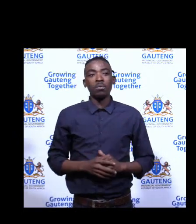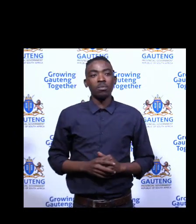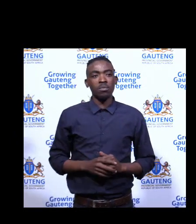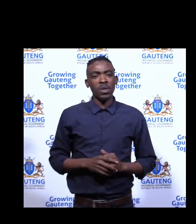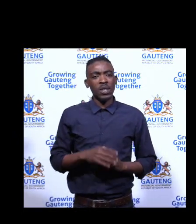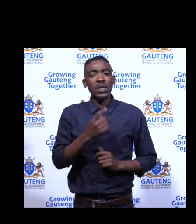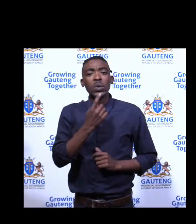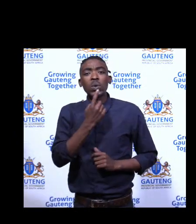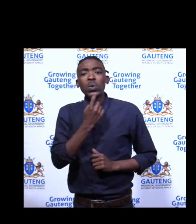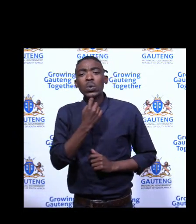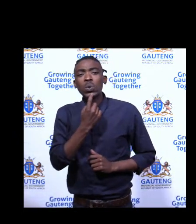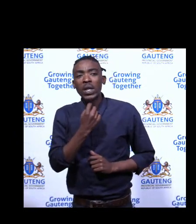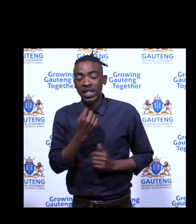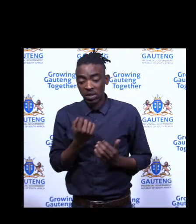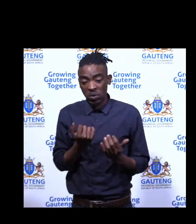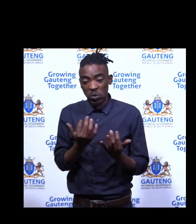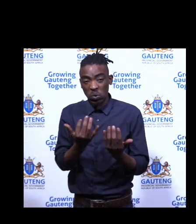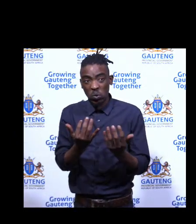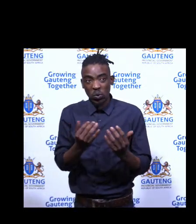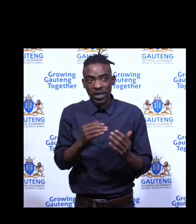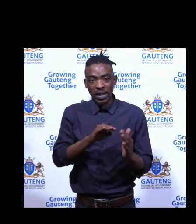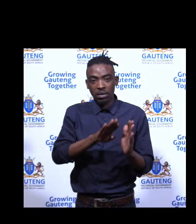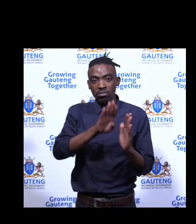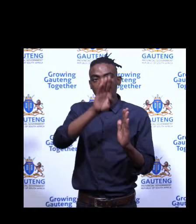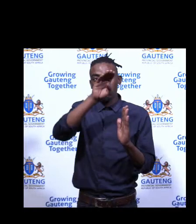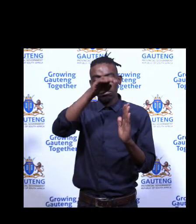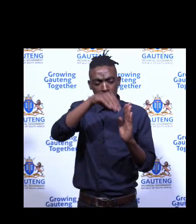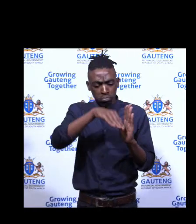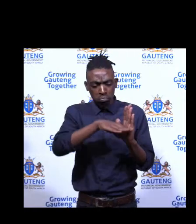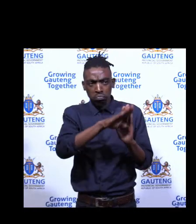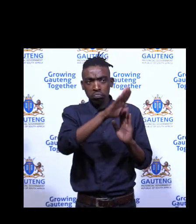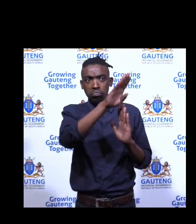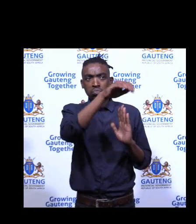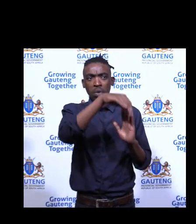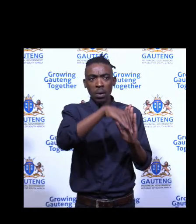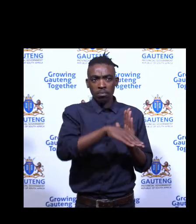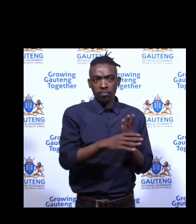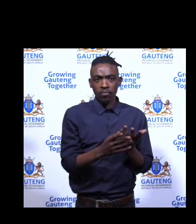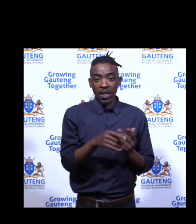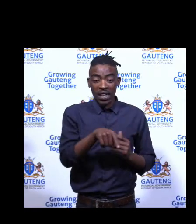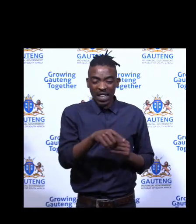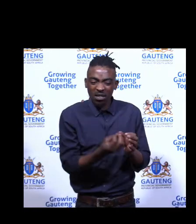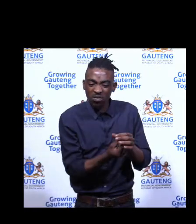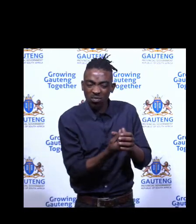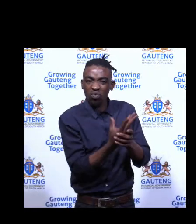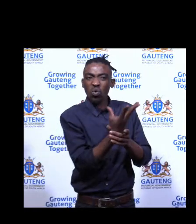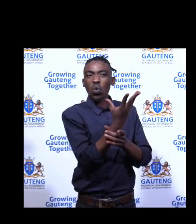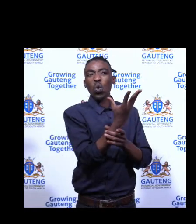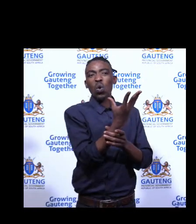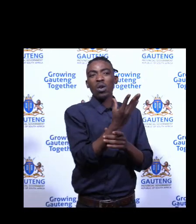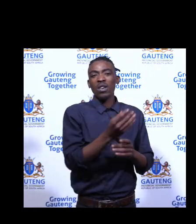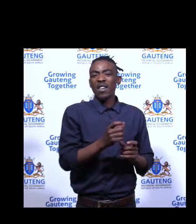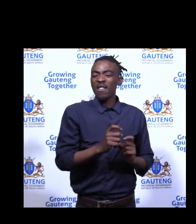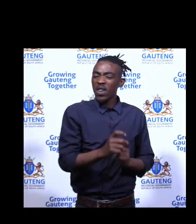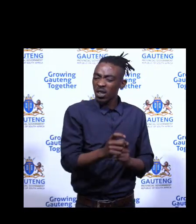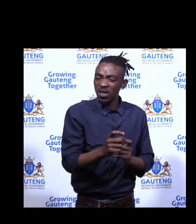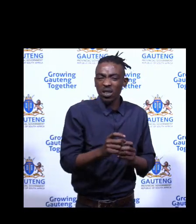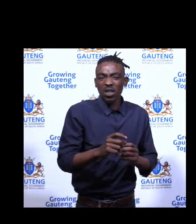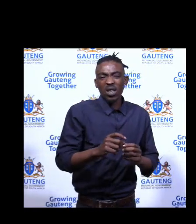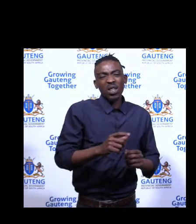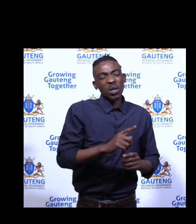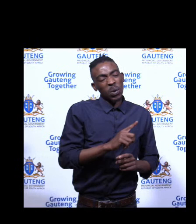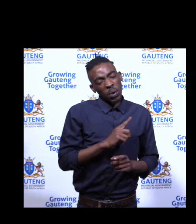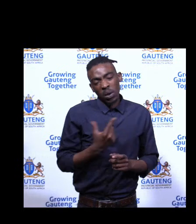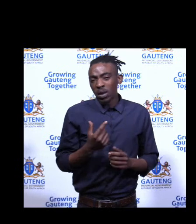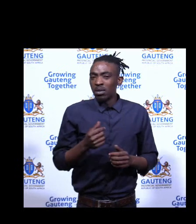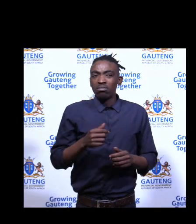red and green curves that continuously grow, those are cumulative cases. Cumulative cases always grow, faster or slower, but they always grow. Now,